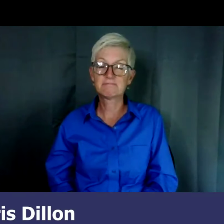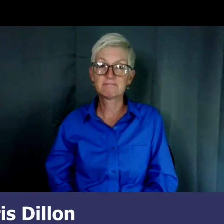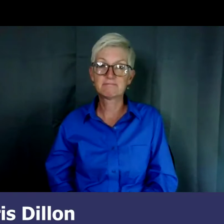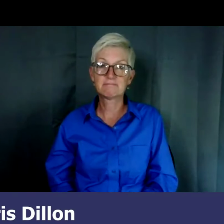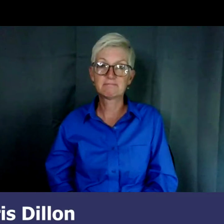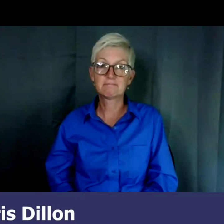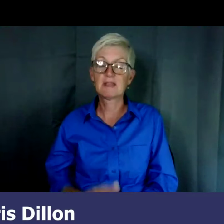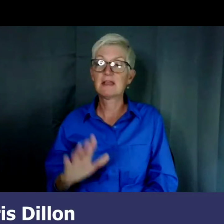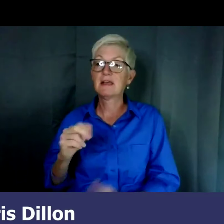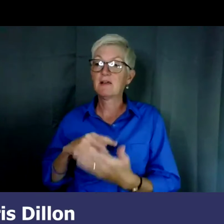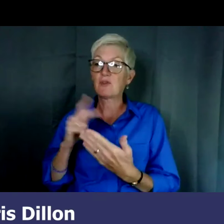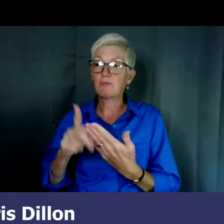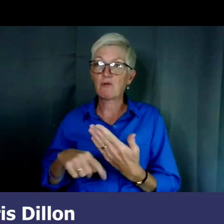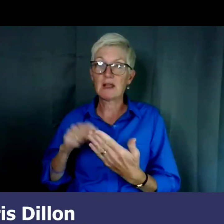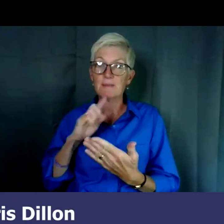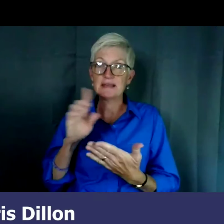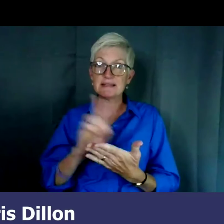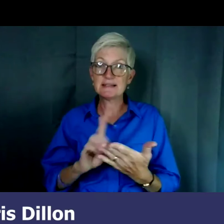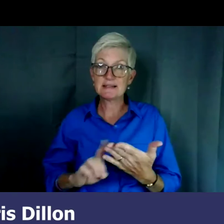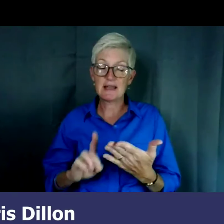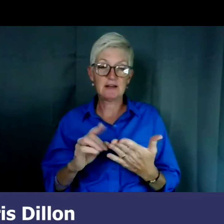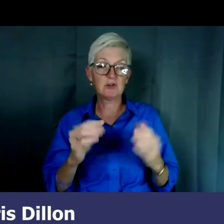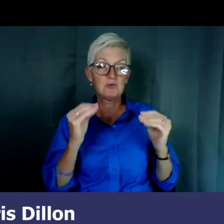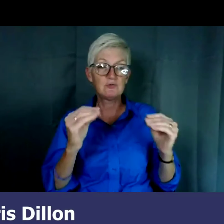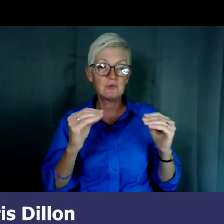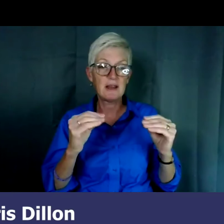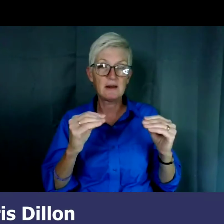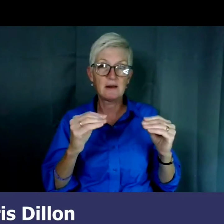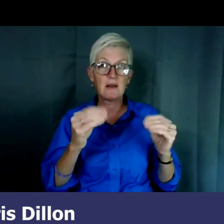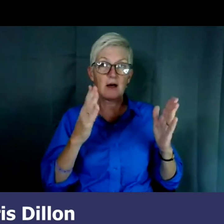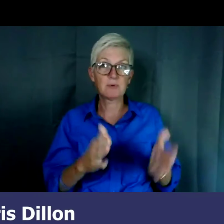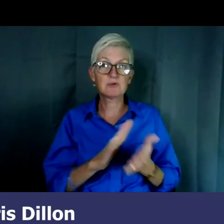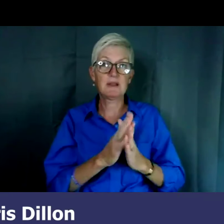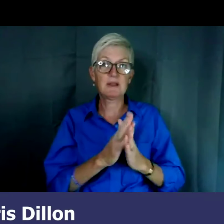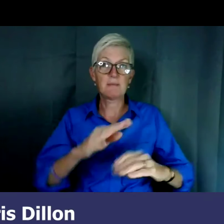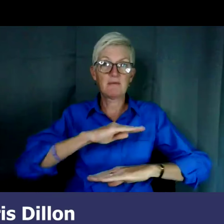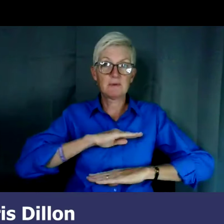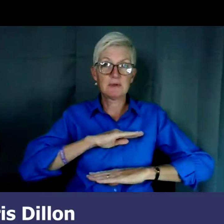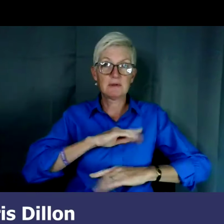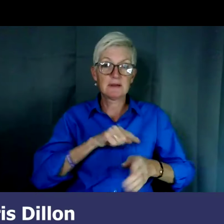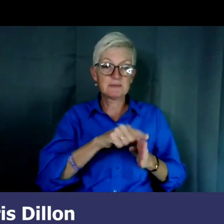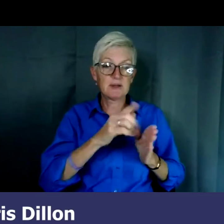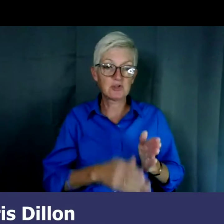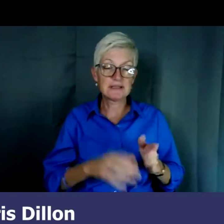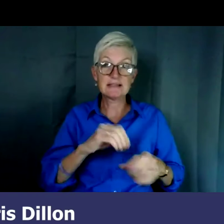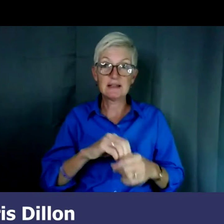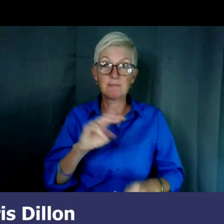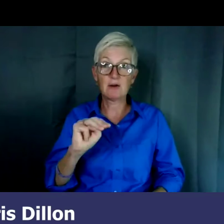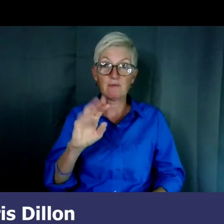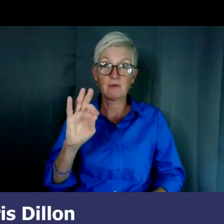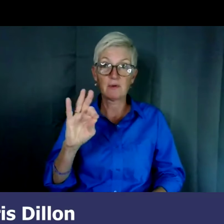The program is designed to train a person to be a fulfillment specialist within the micro-fulfillment centers across the